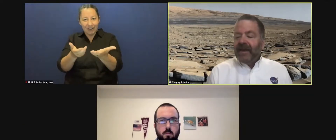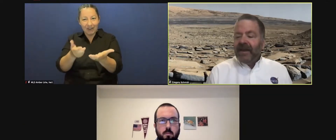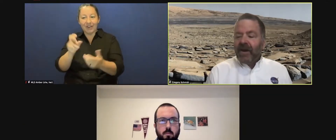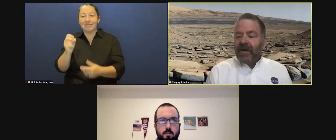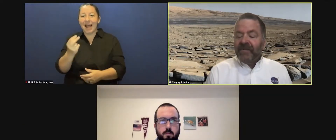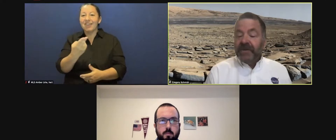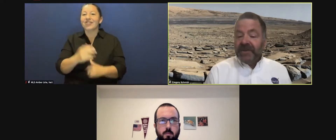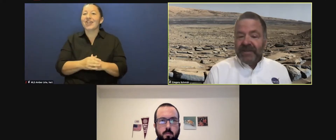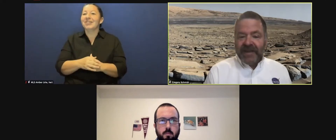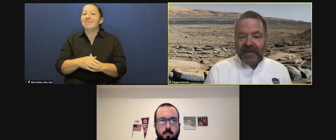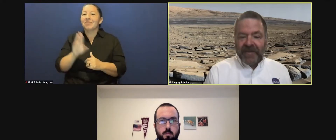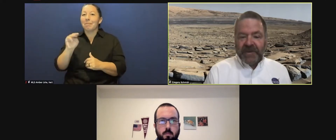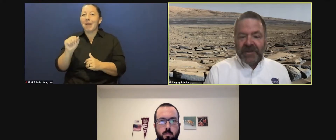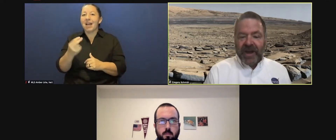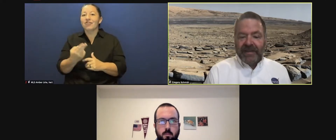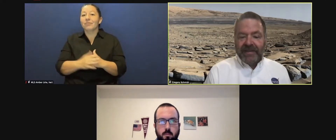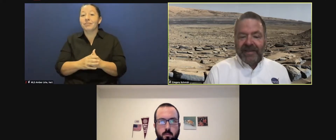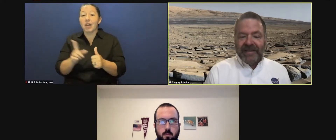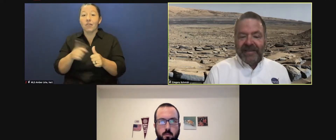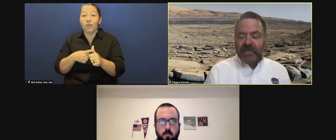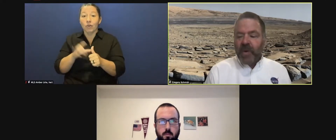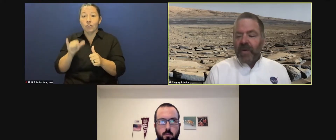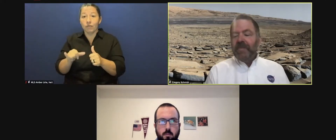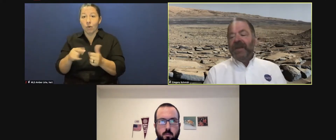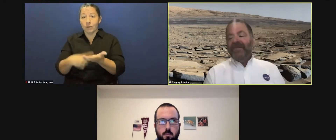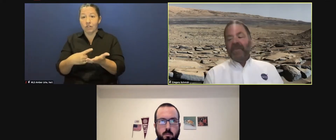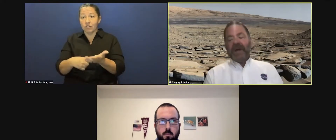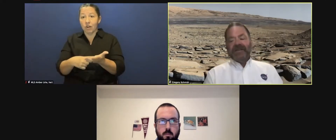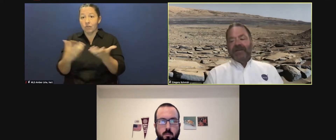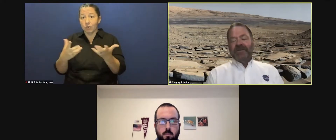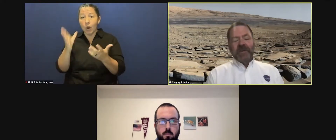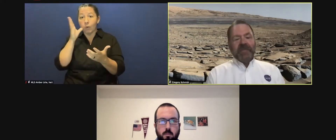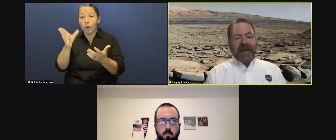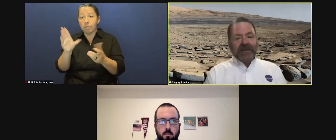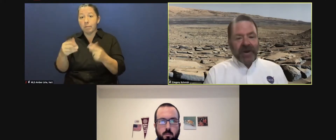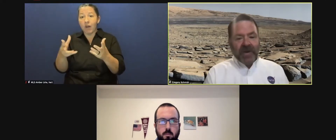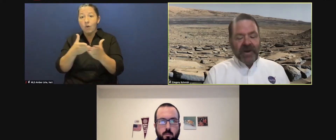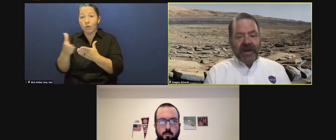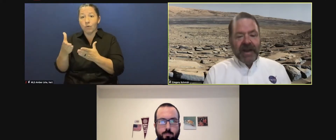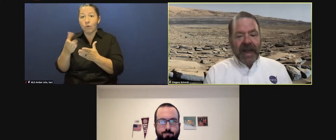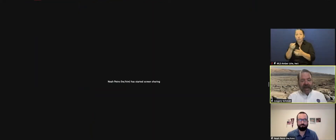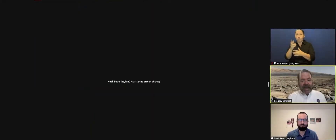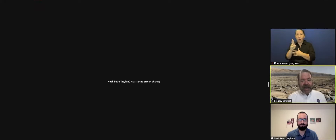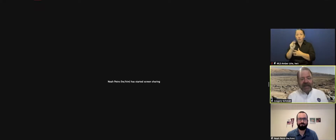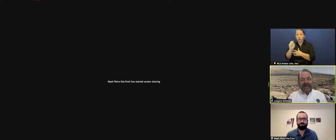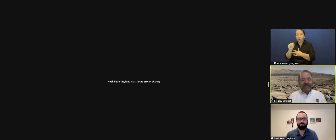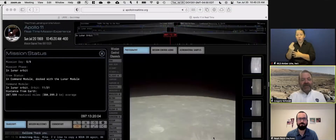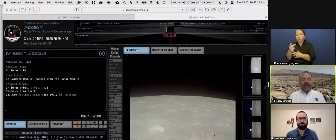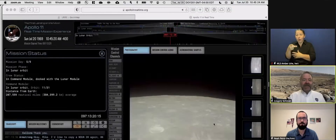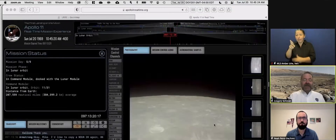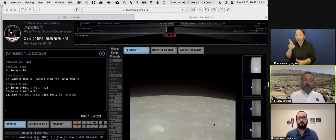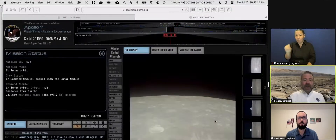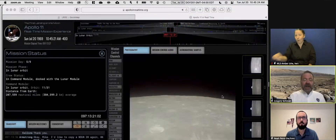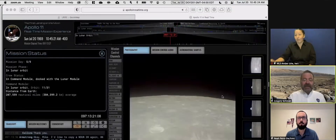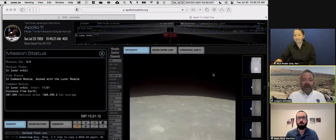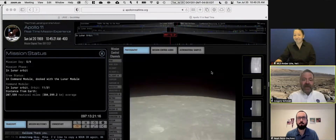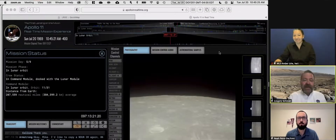And our first of those talks is going to be given by Dr. Noah Patro. And it's